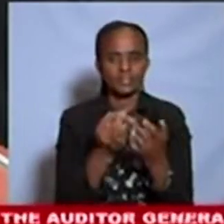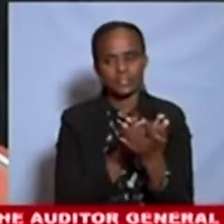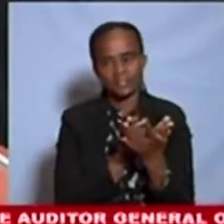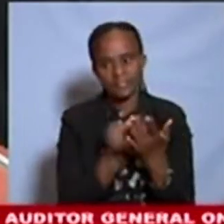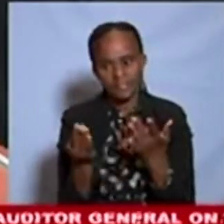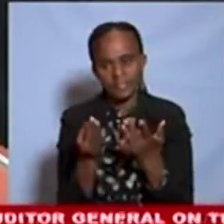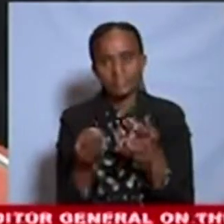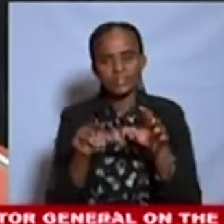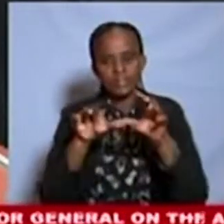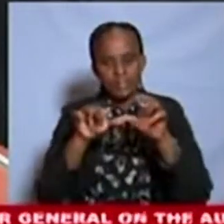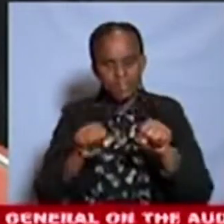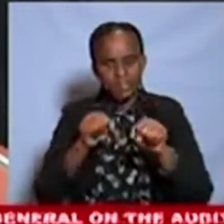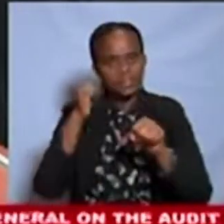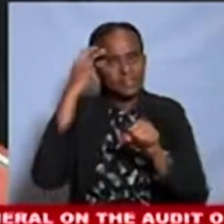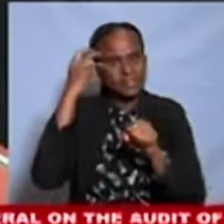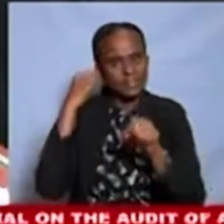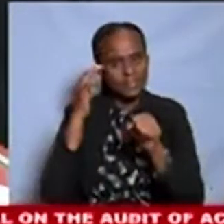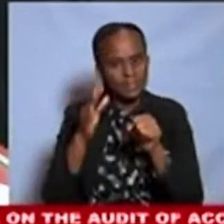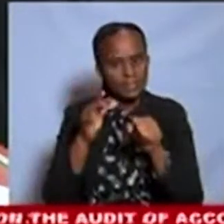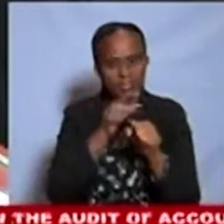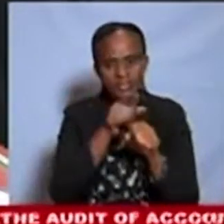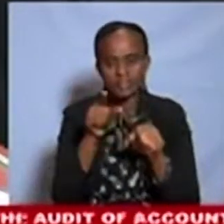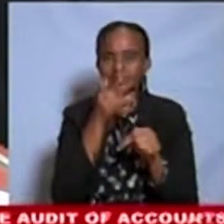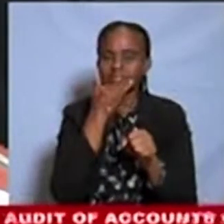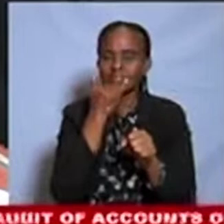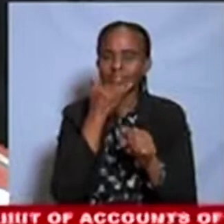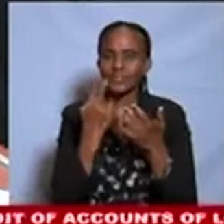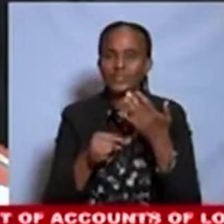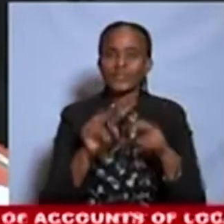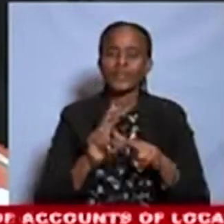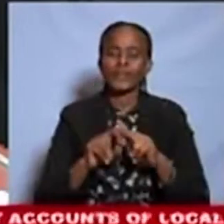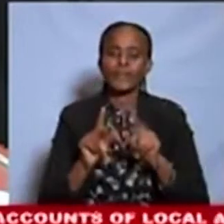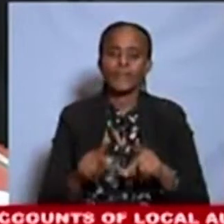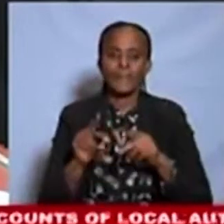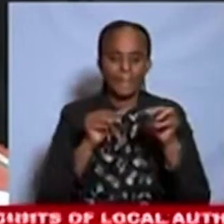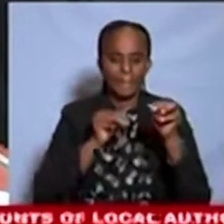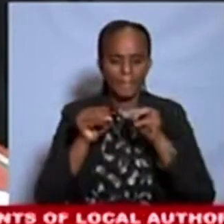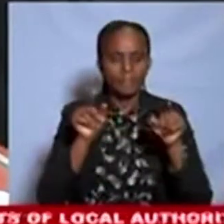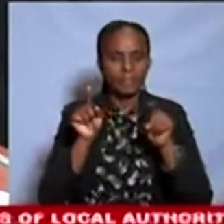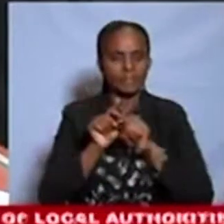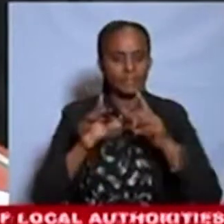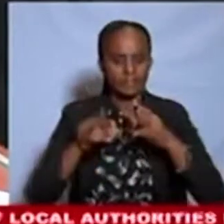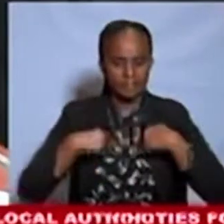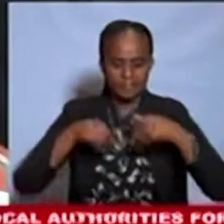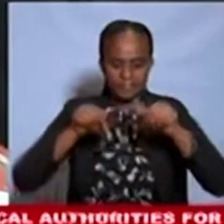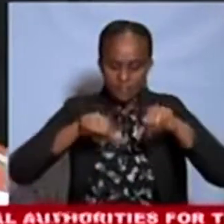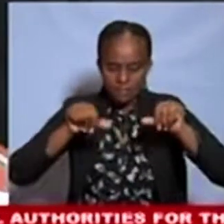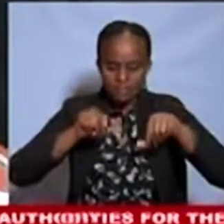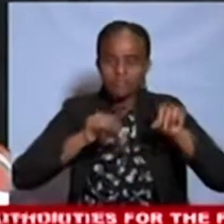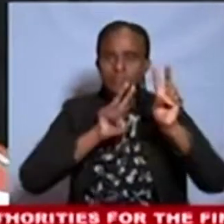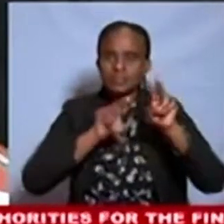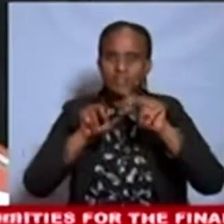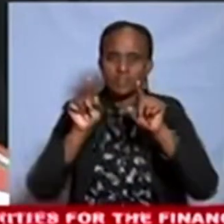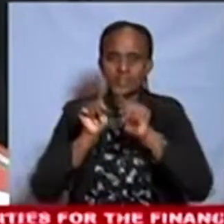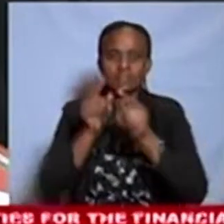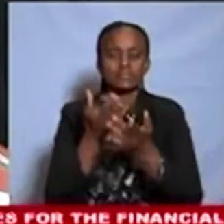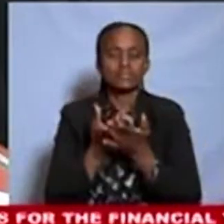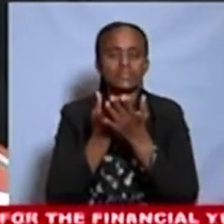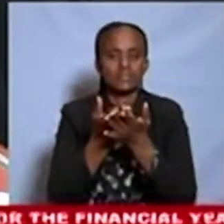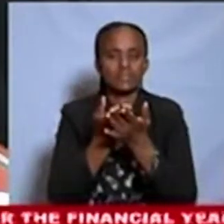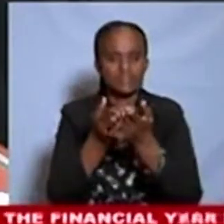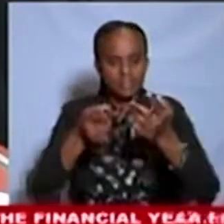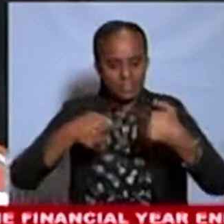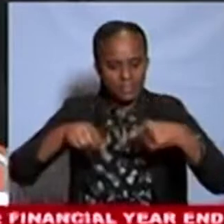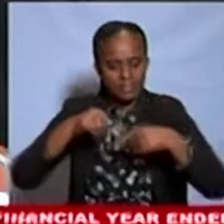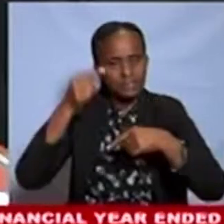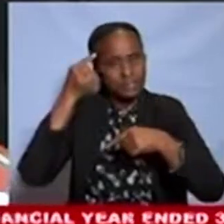Failure to confirm officers. Cause of query, Chair. Management acknowledges the auditor's observation and submit that the Local